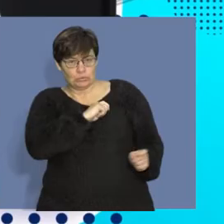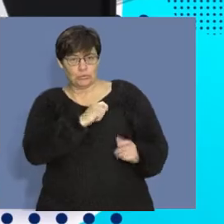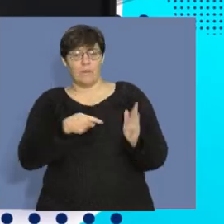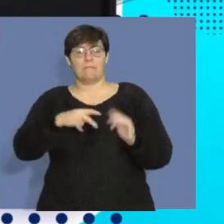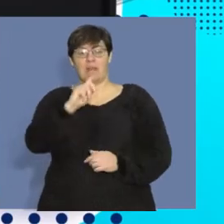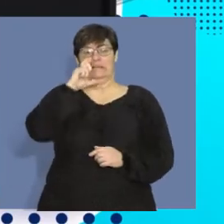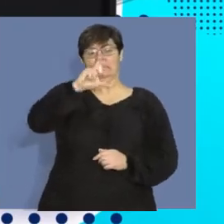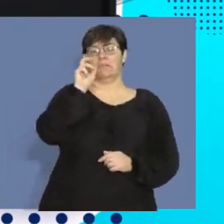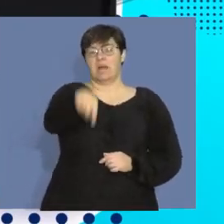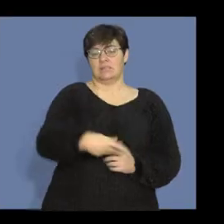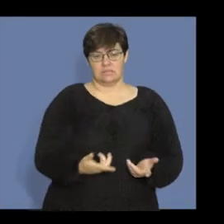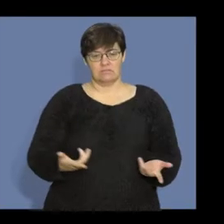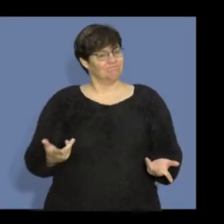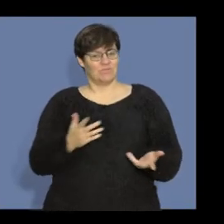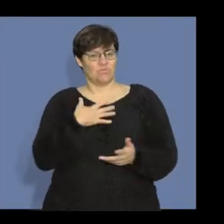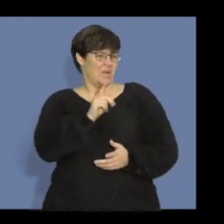little.